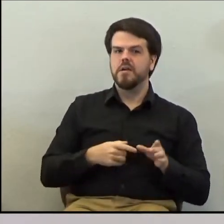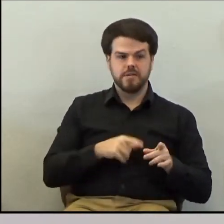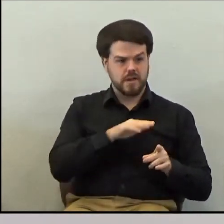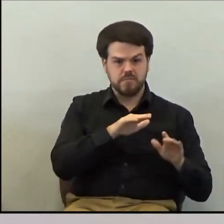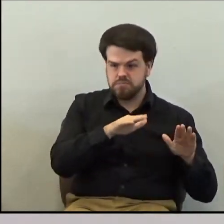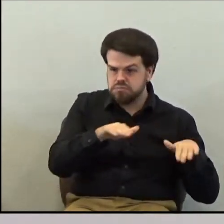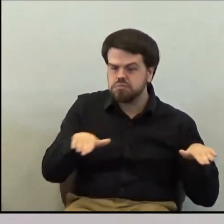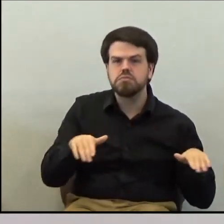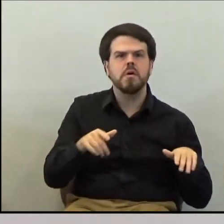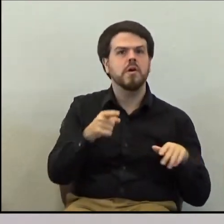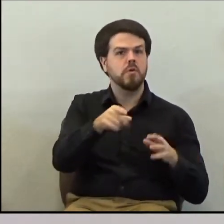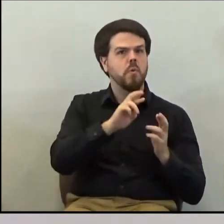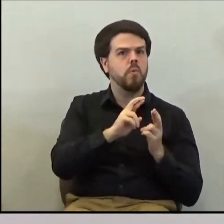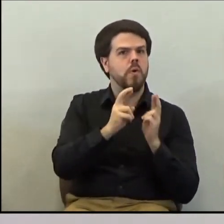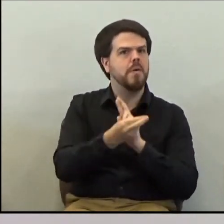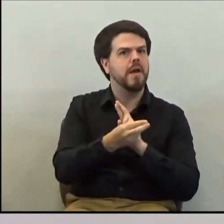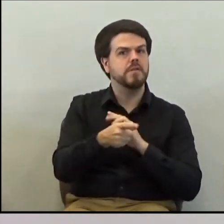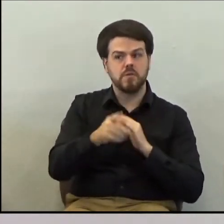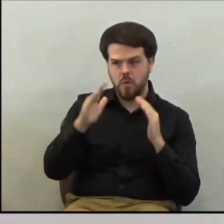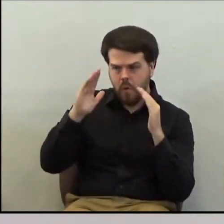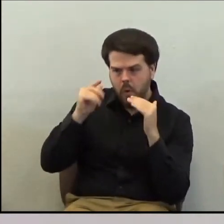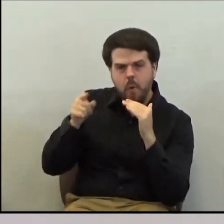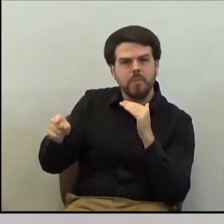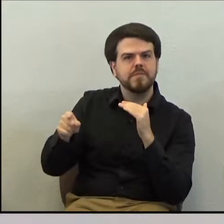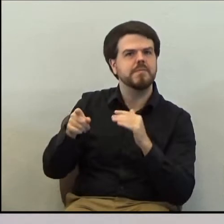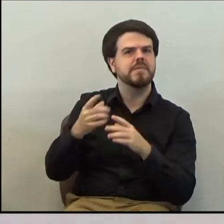get ready and put your hope in him.